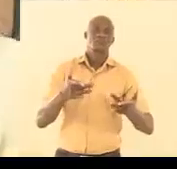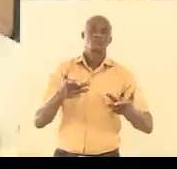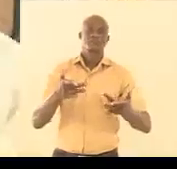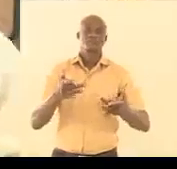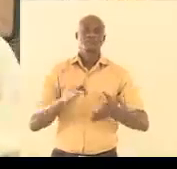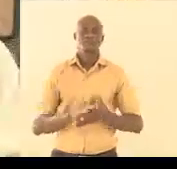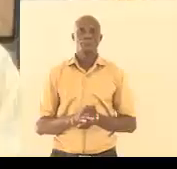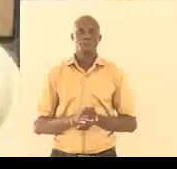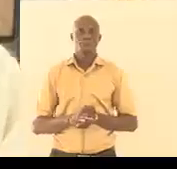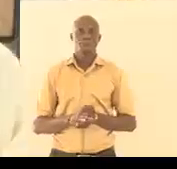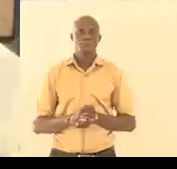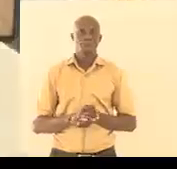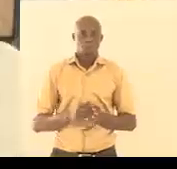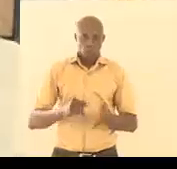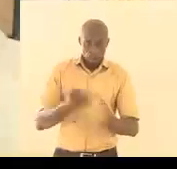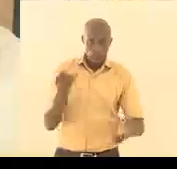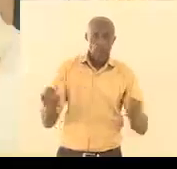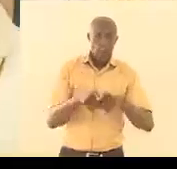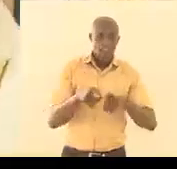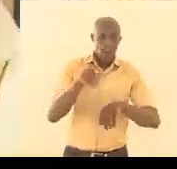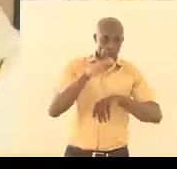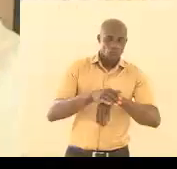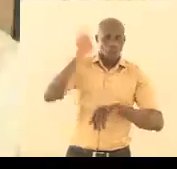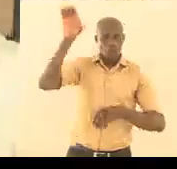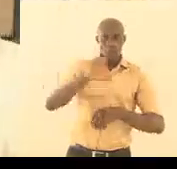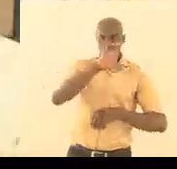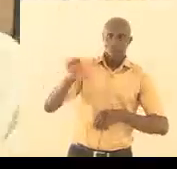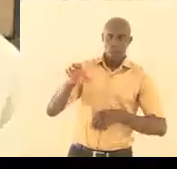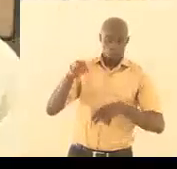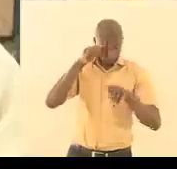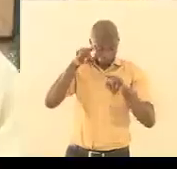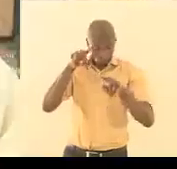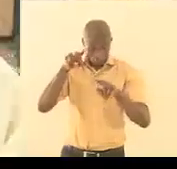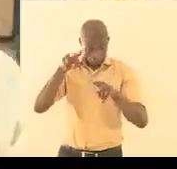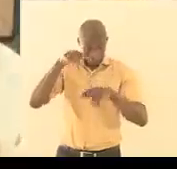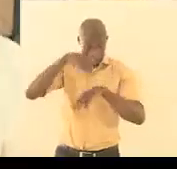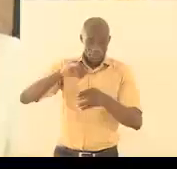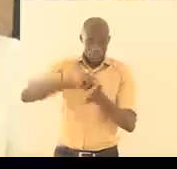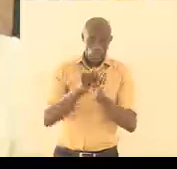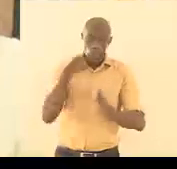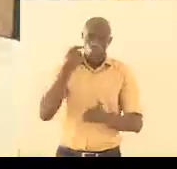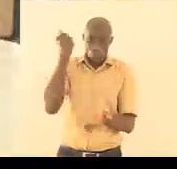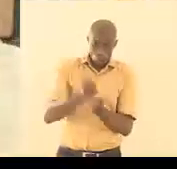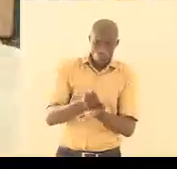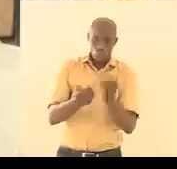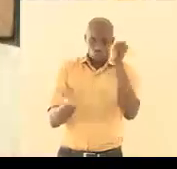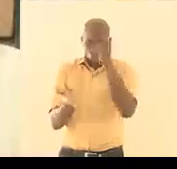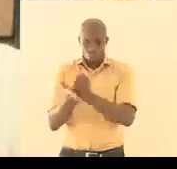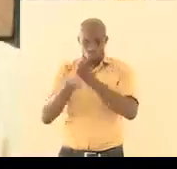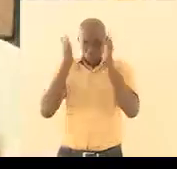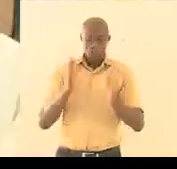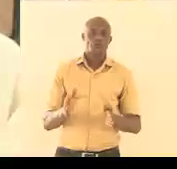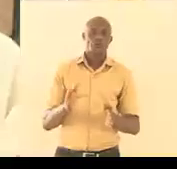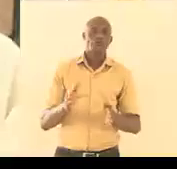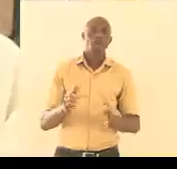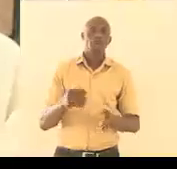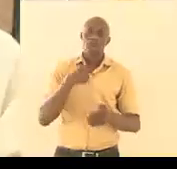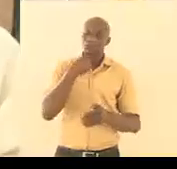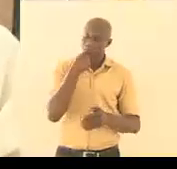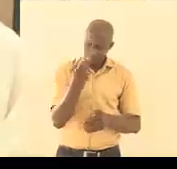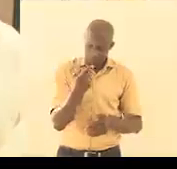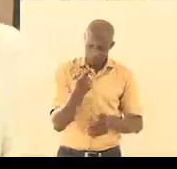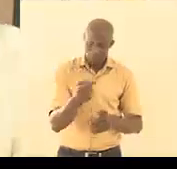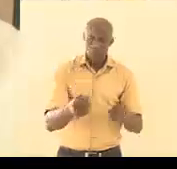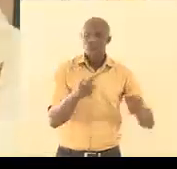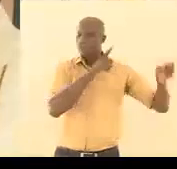had, the supreme example. Just as on the cross of Calvary, he looked at those who crucified him and said, "Lord, forgive them, for they know not what